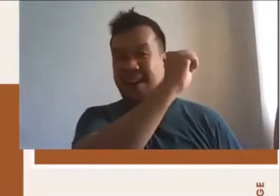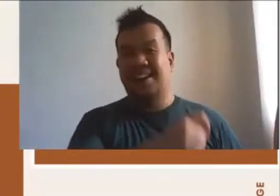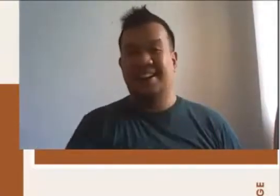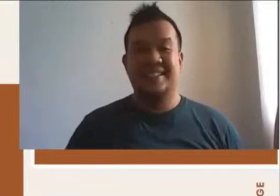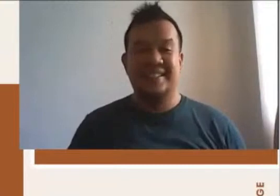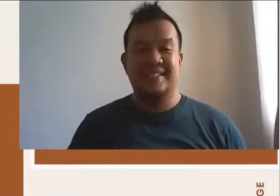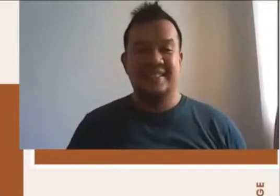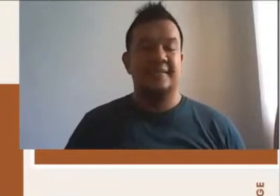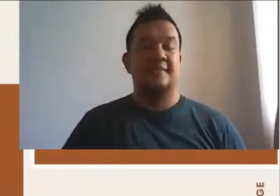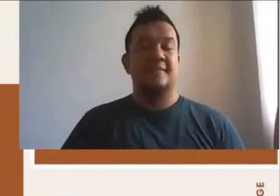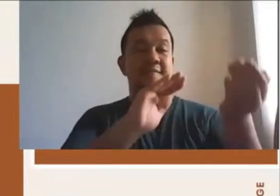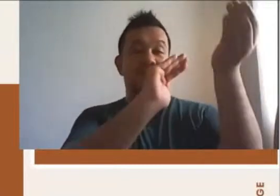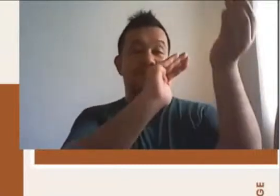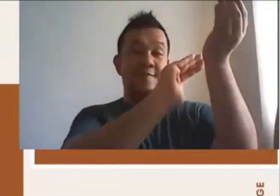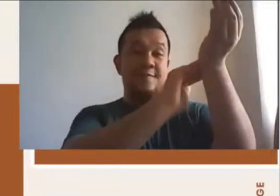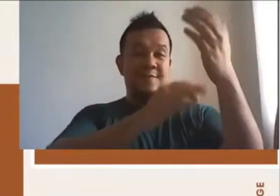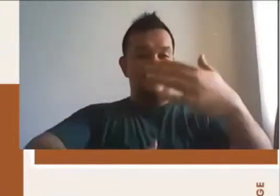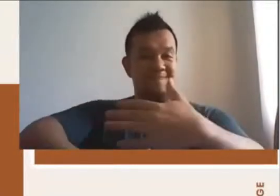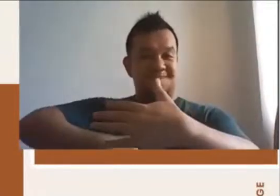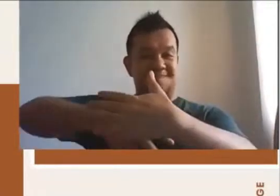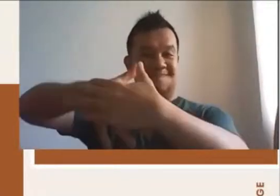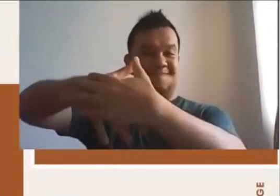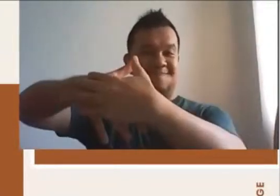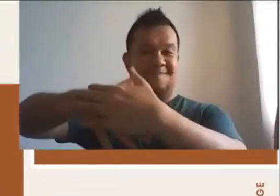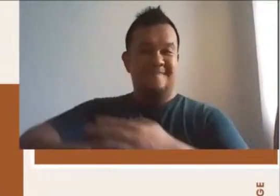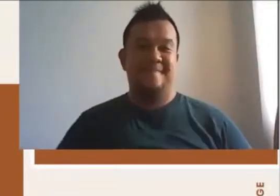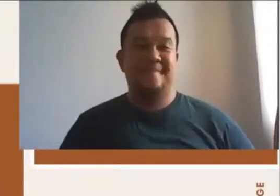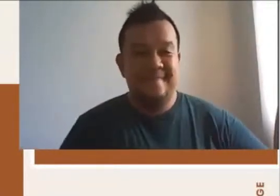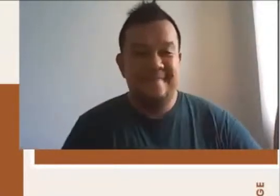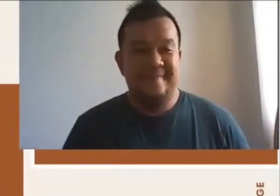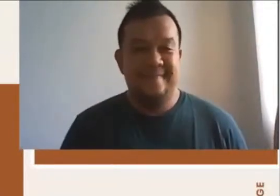Okay, so I'm so sorry na very limited yung frame.